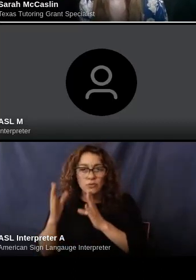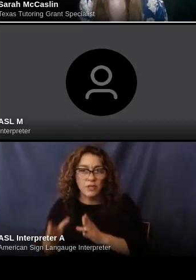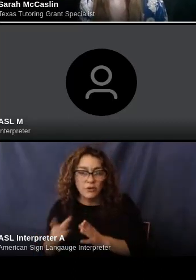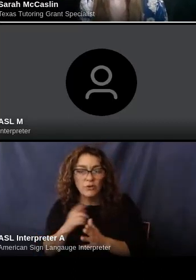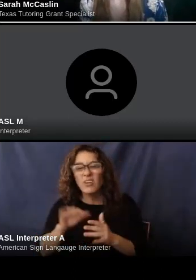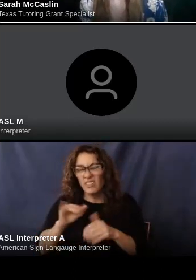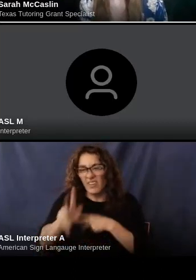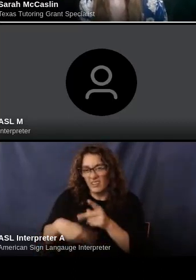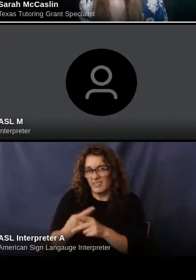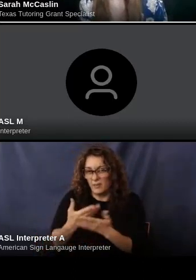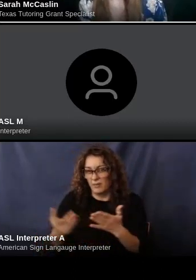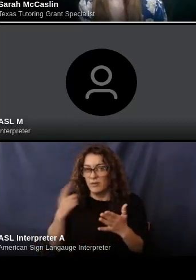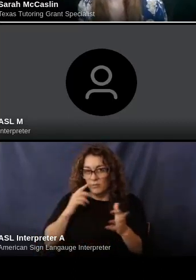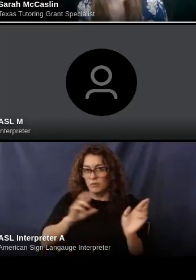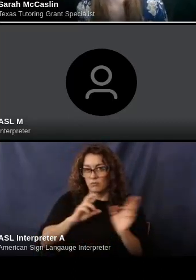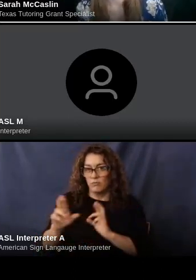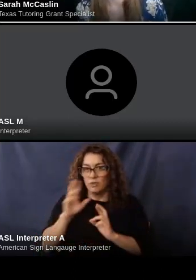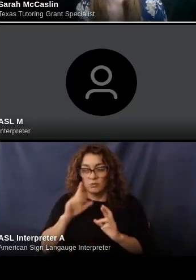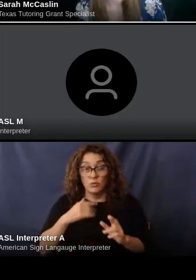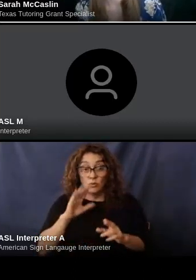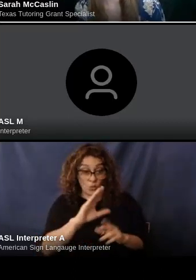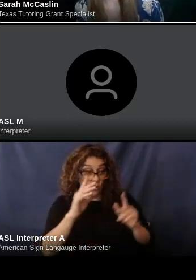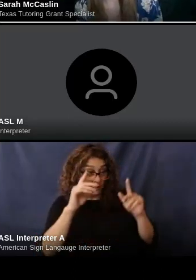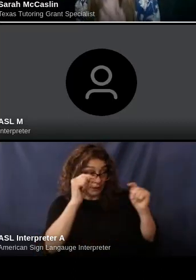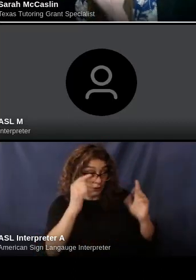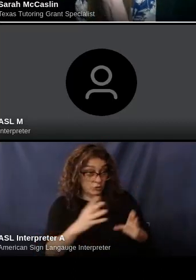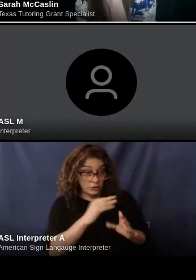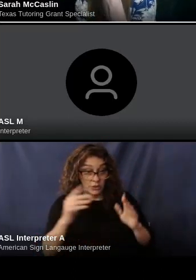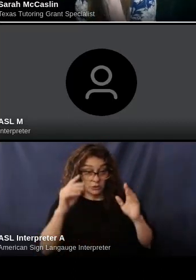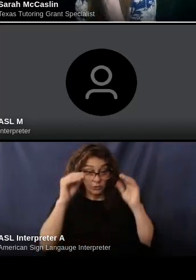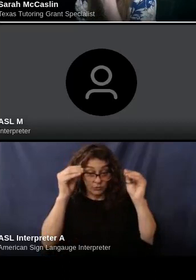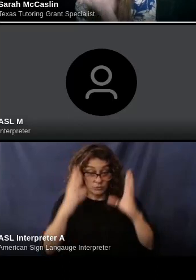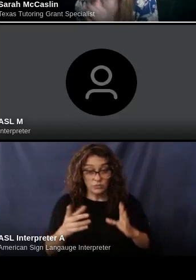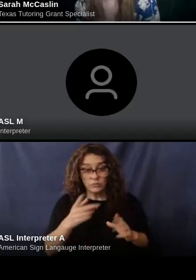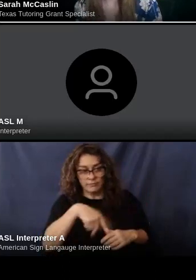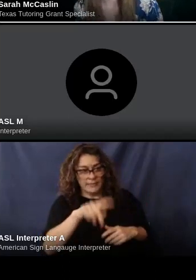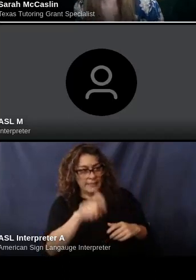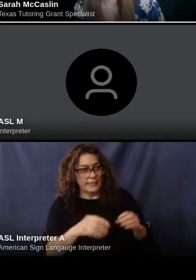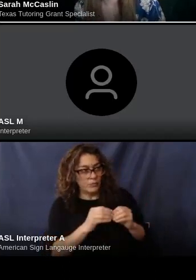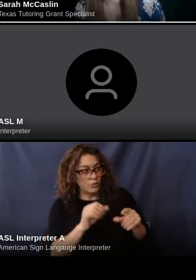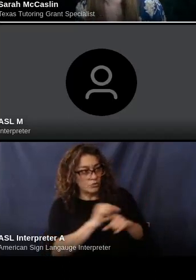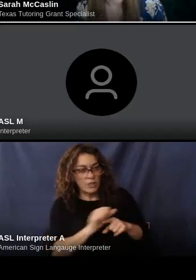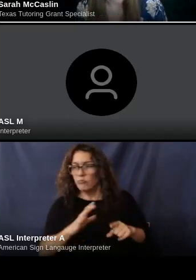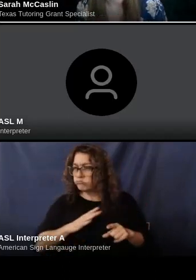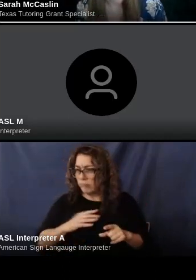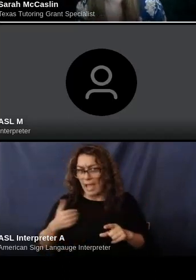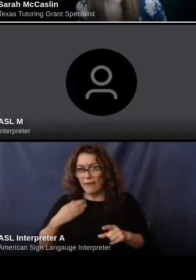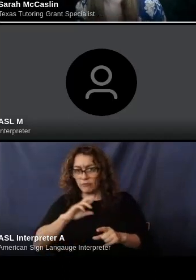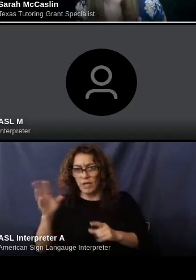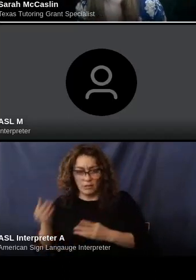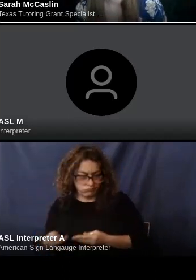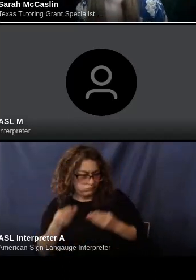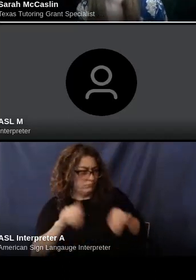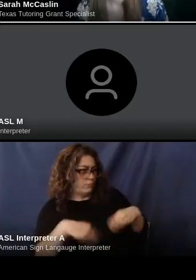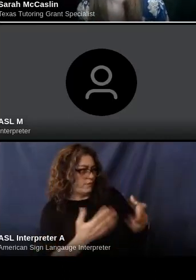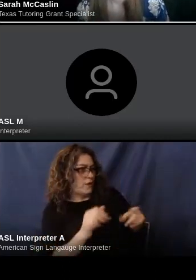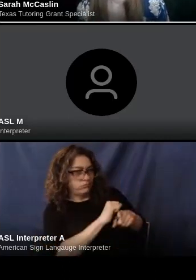teachers, your tutors the training that they need to be successful as they're working with student groups in Amplify, Booknook, and